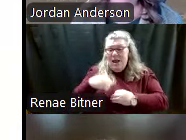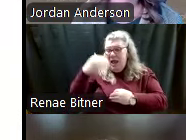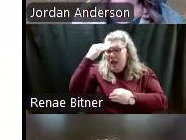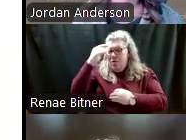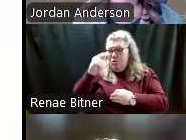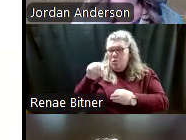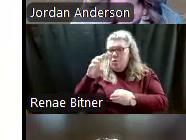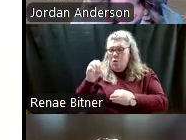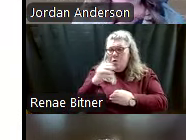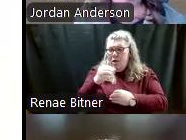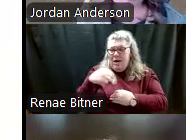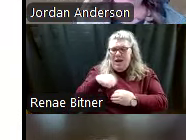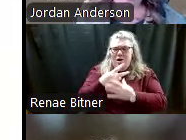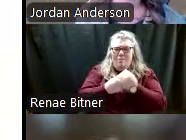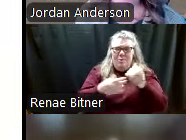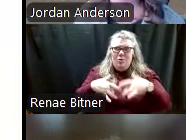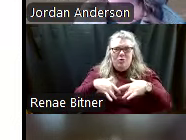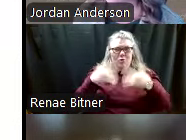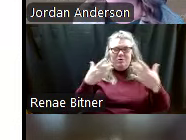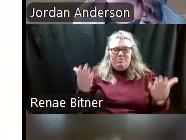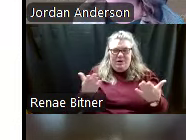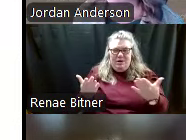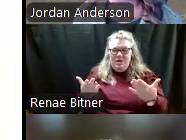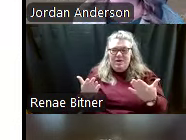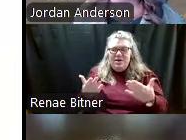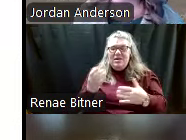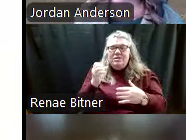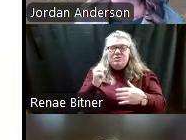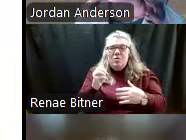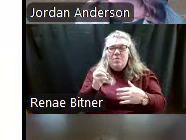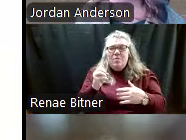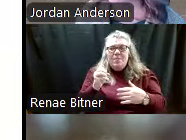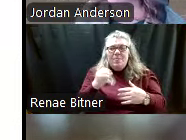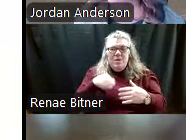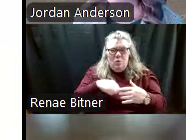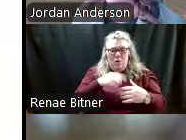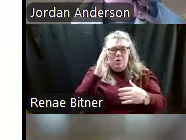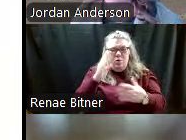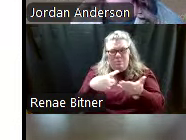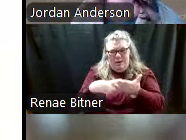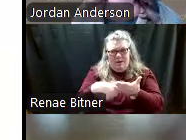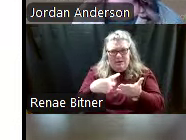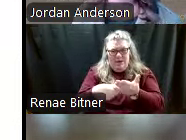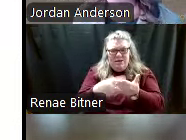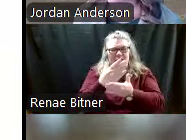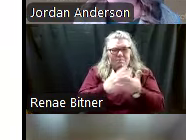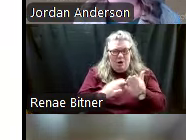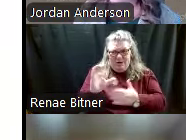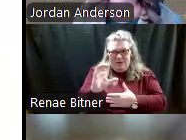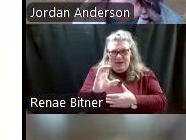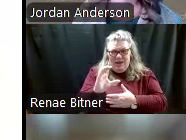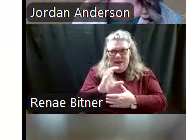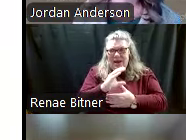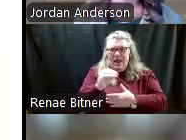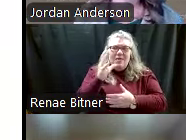Nicole and I are both very thrilled to be here. So we will be discussing Part C and